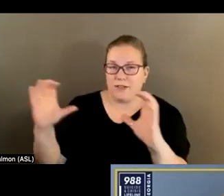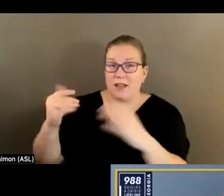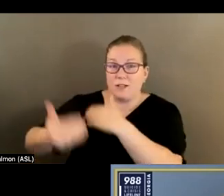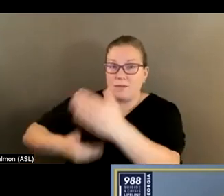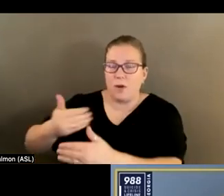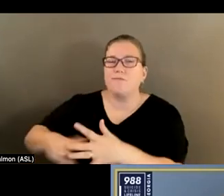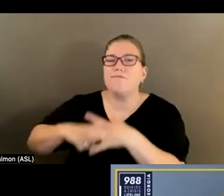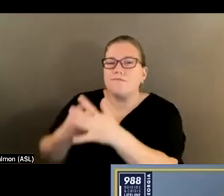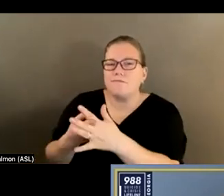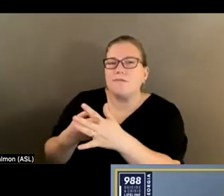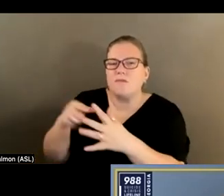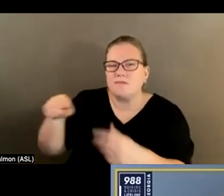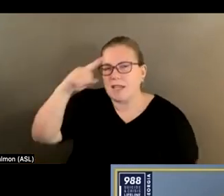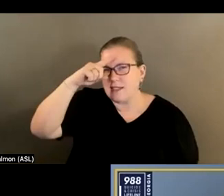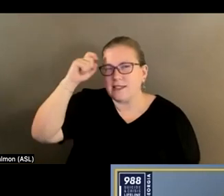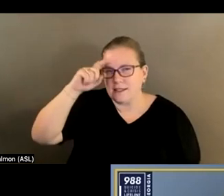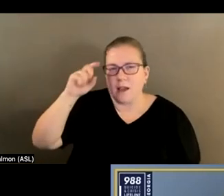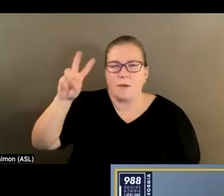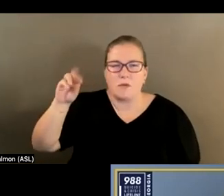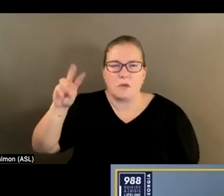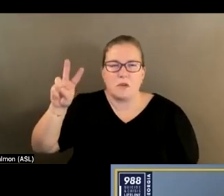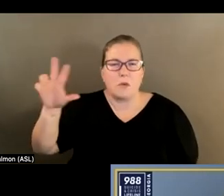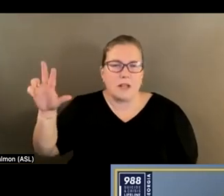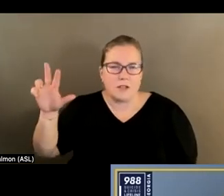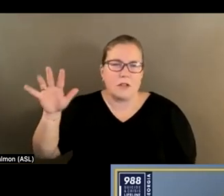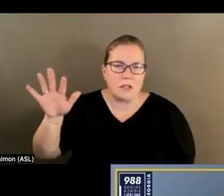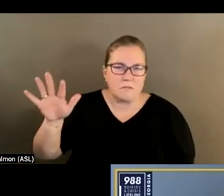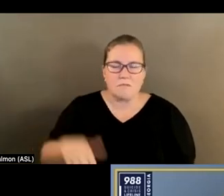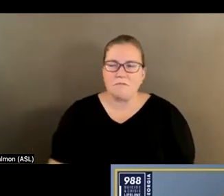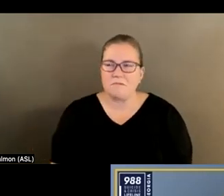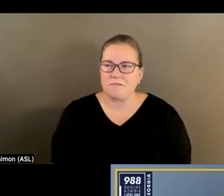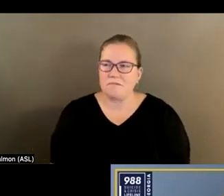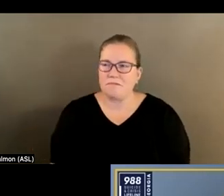occurring in calendar year 2023.